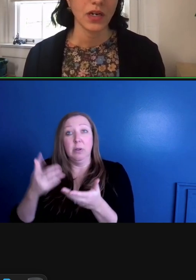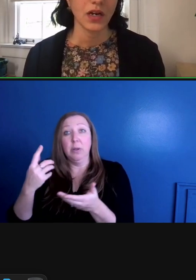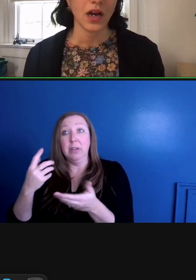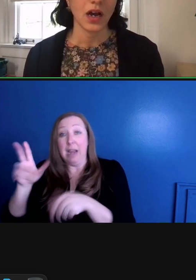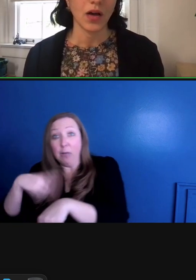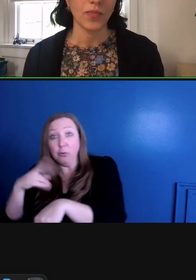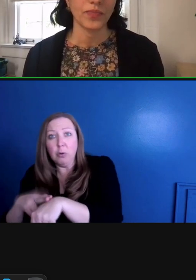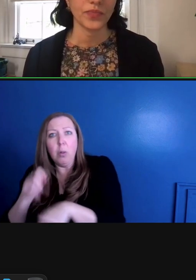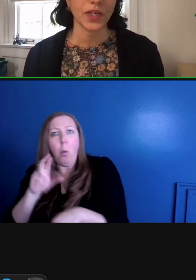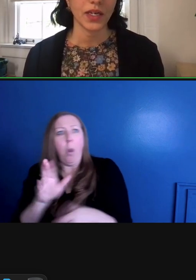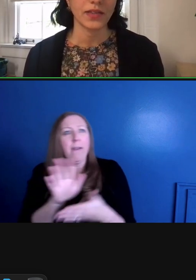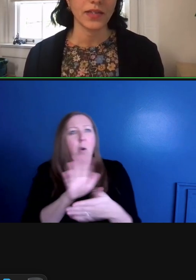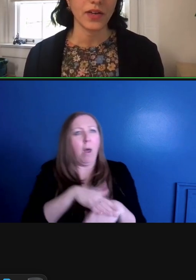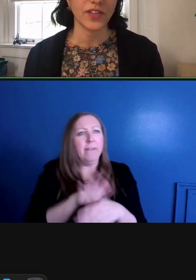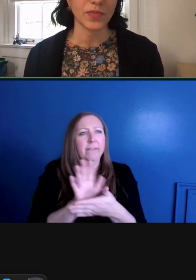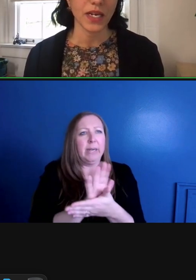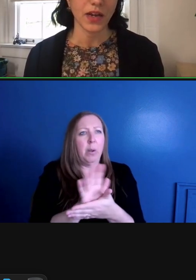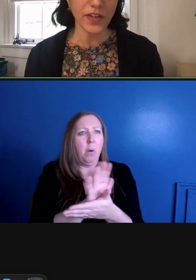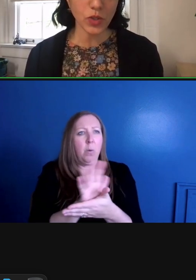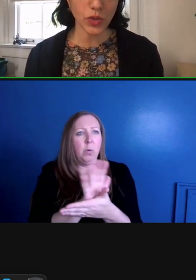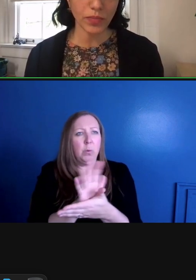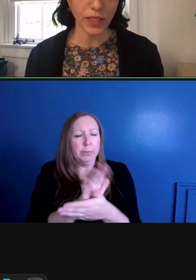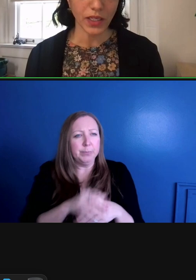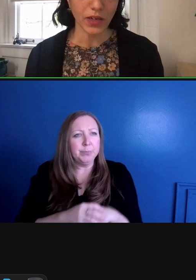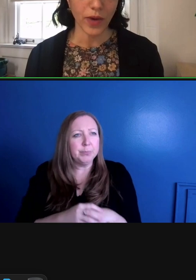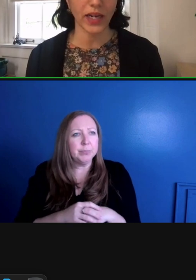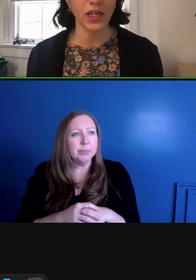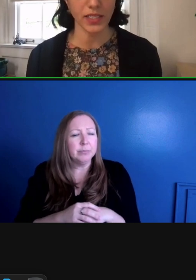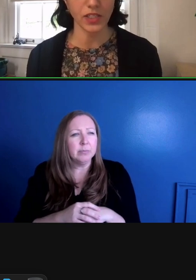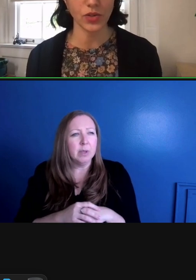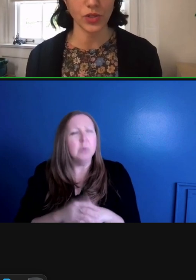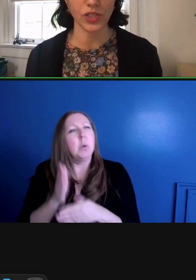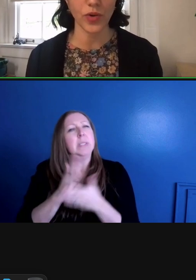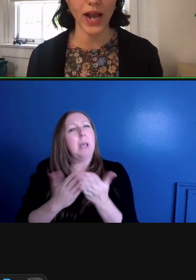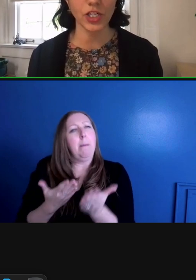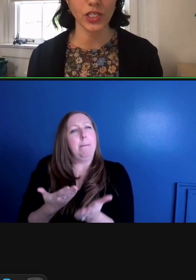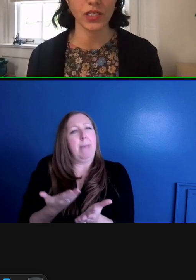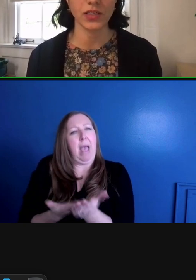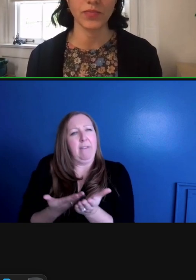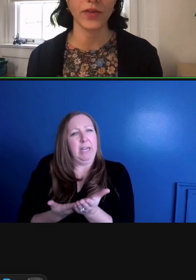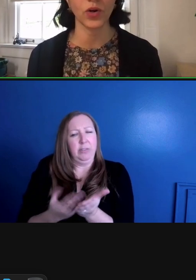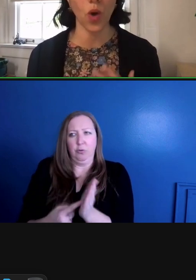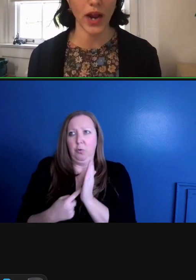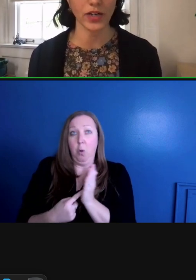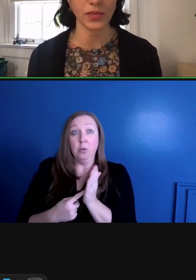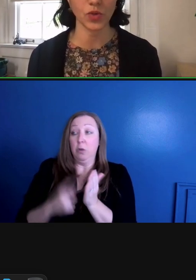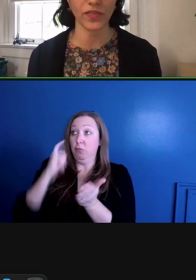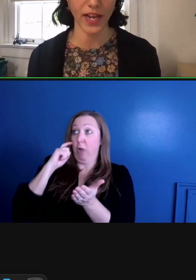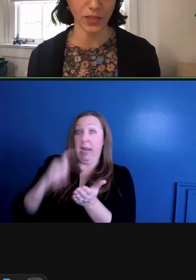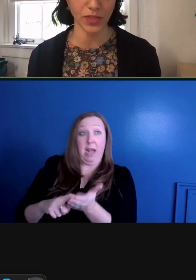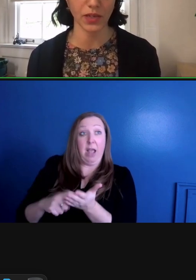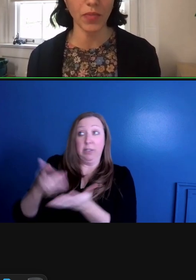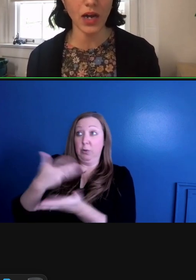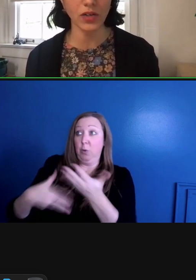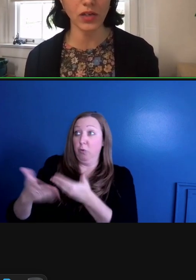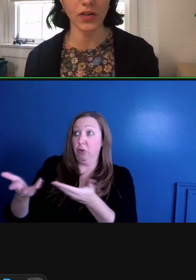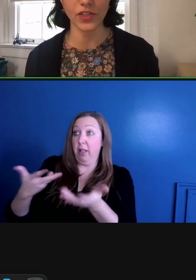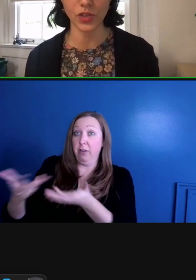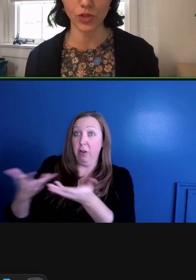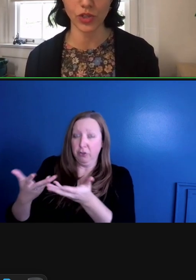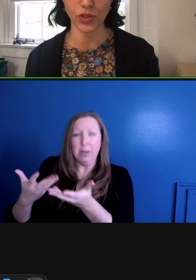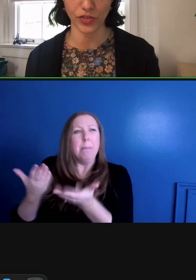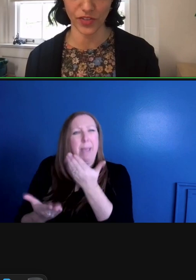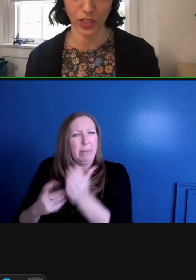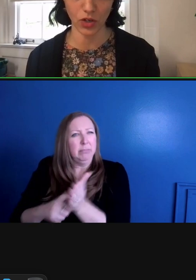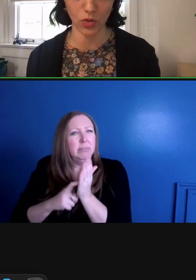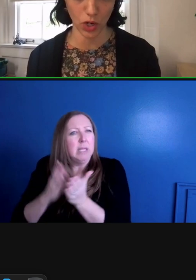perhaps instead of this being a visual ability, recognizing social interactions might require some sort of explicit model of